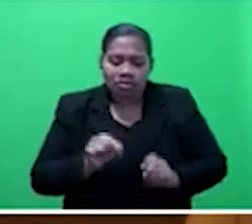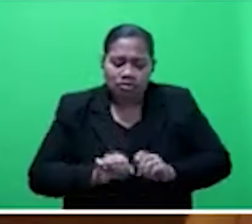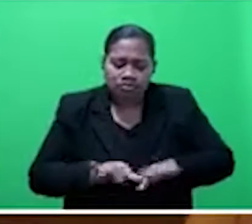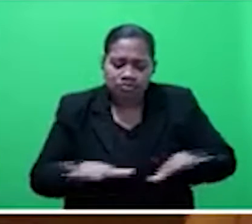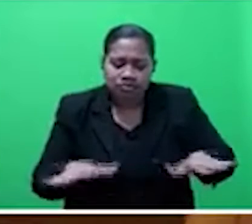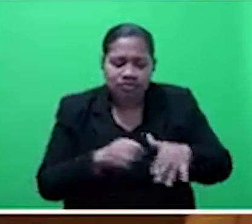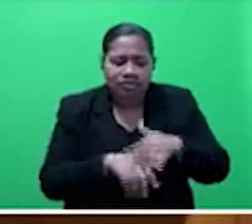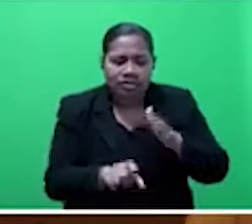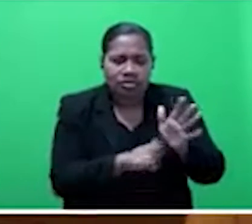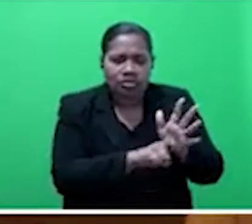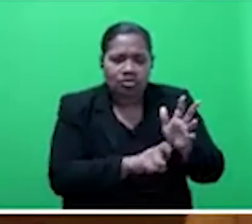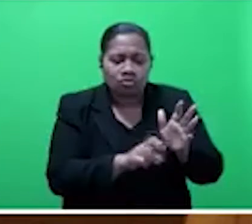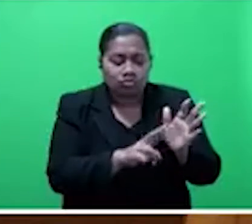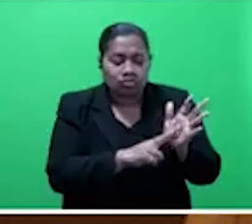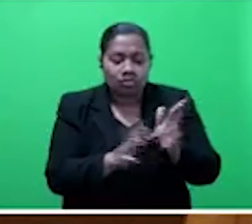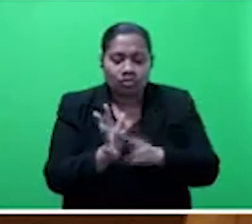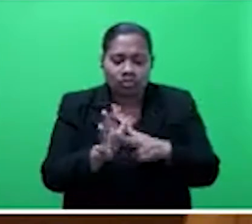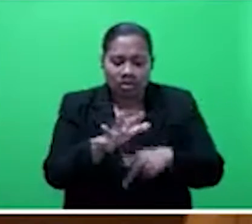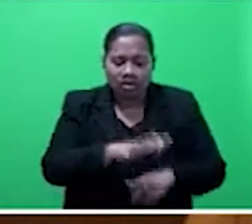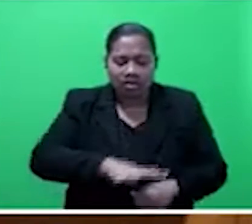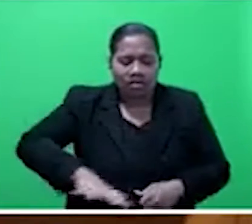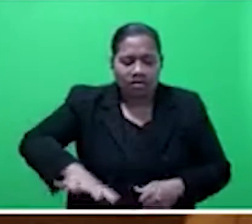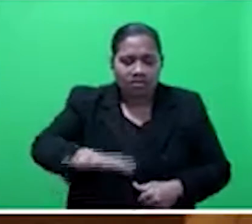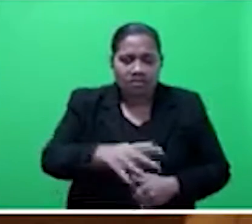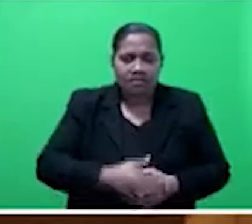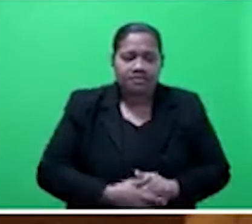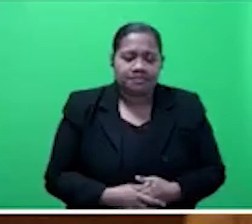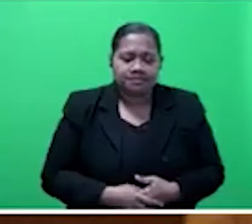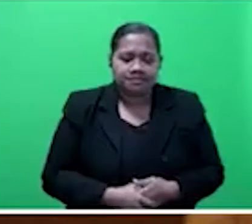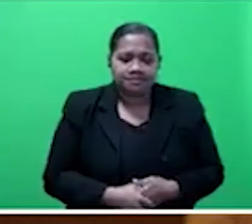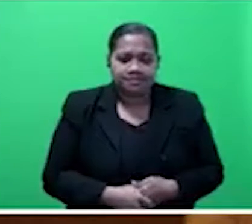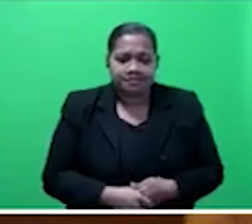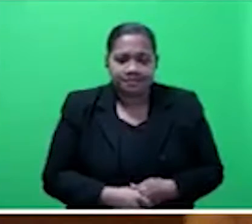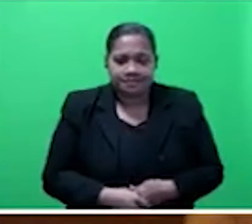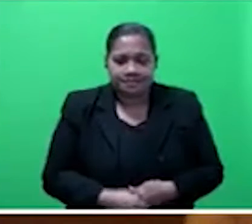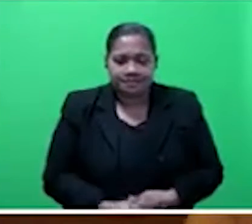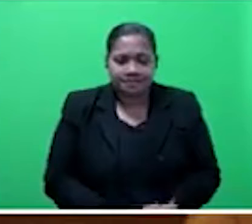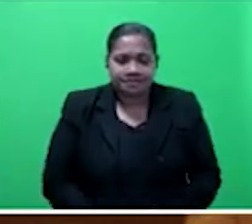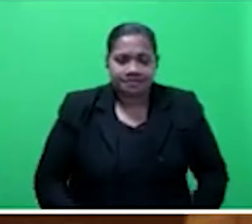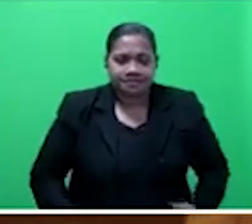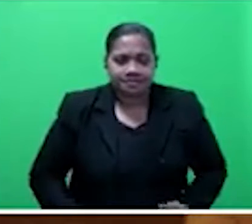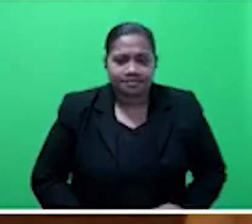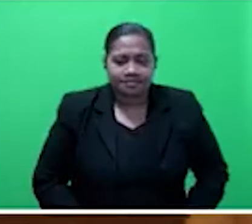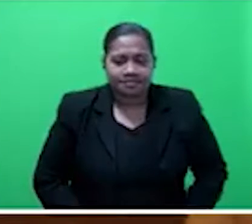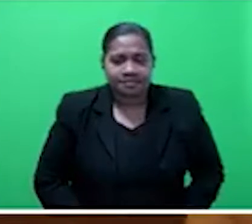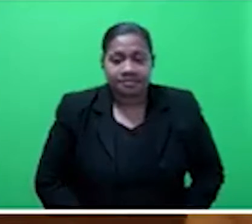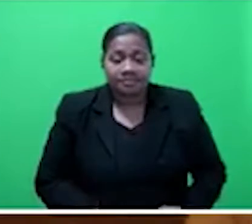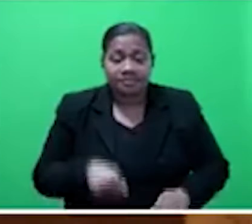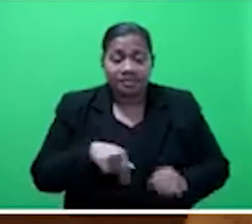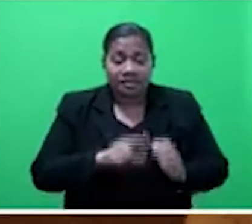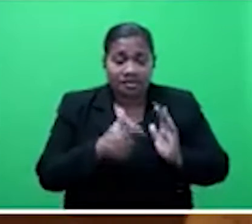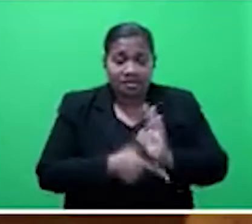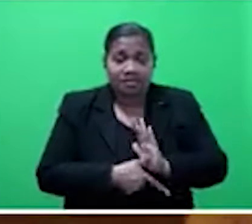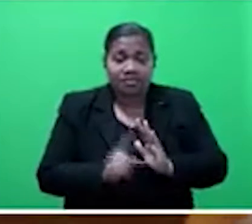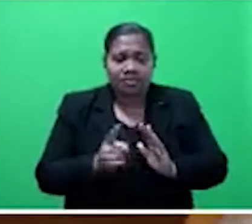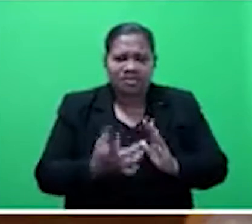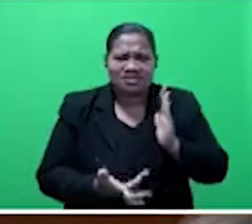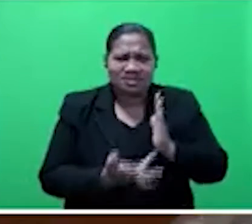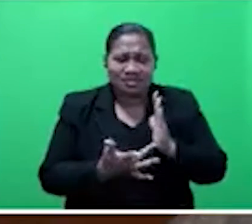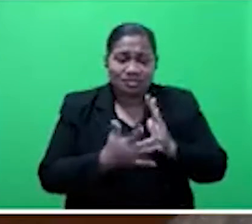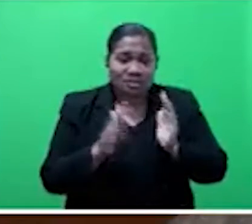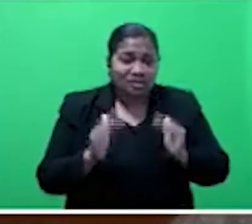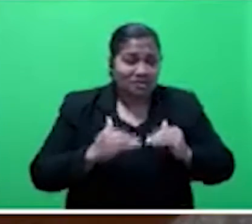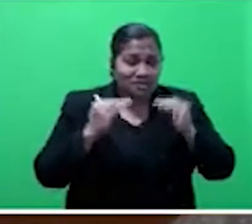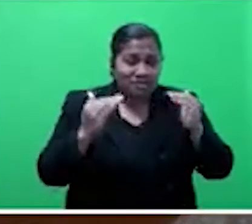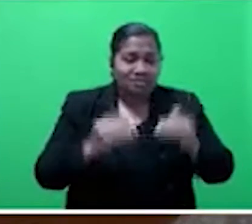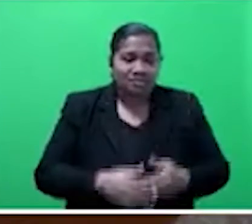Mr. Speaker, sir, in this era of sophisticated medical technological advancement, outsourcing of